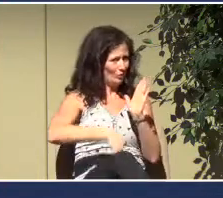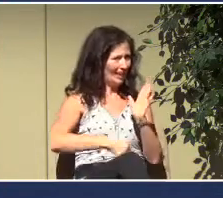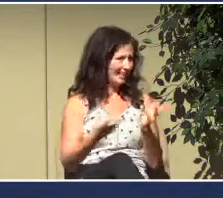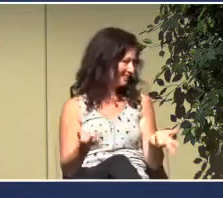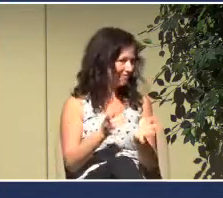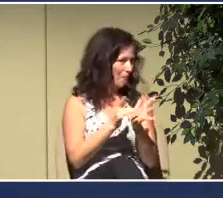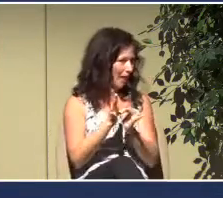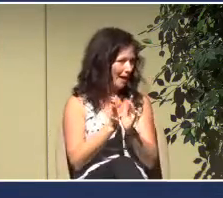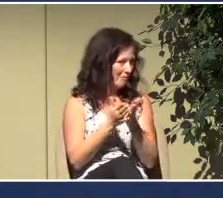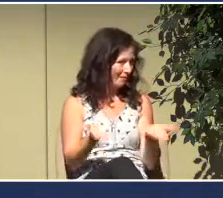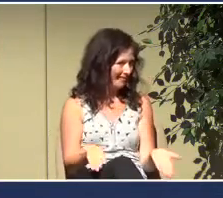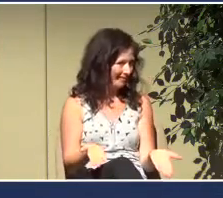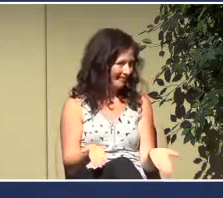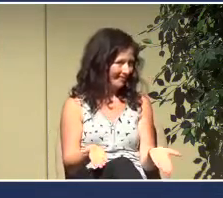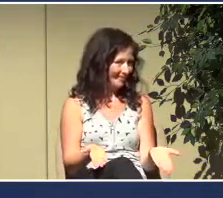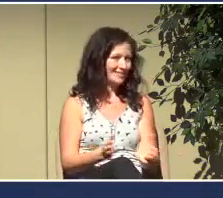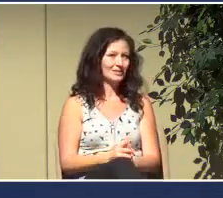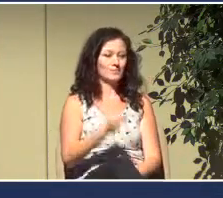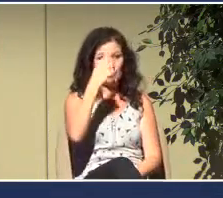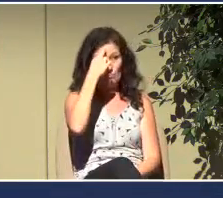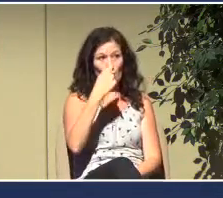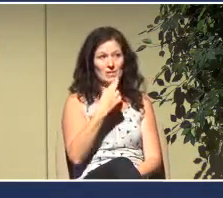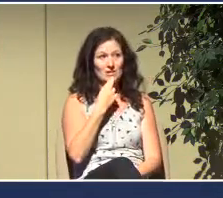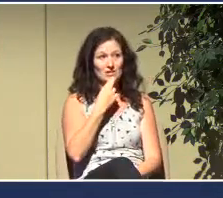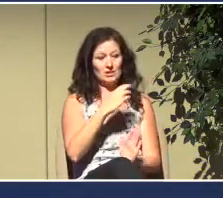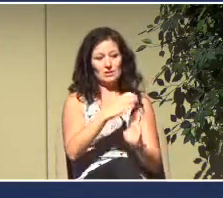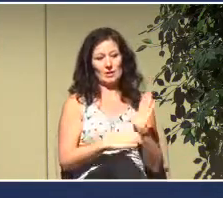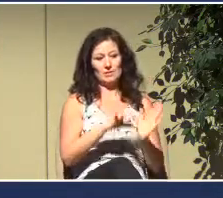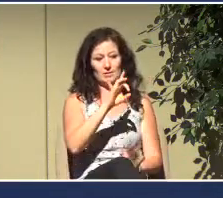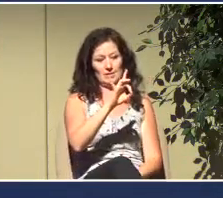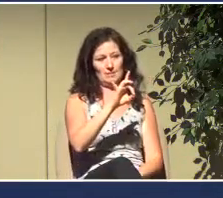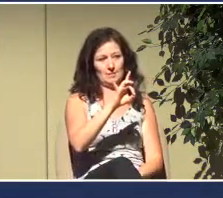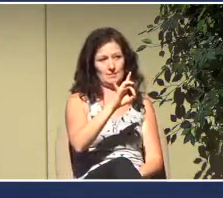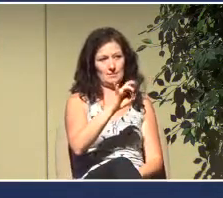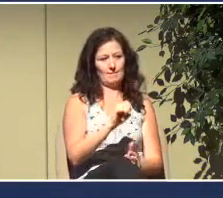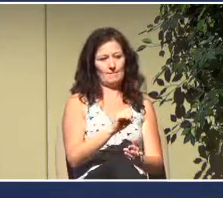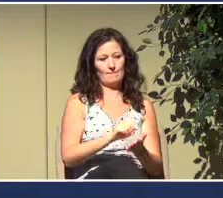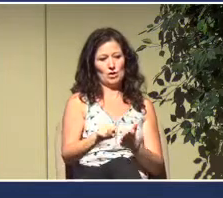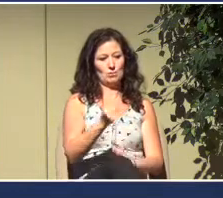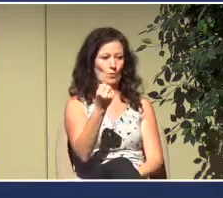So, turn to Romans chapter 8, starting at verse